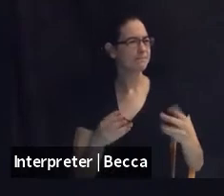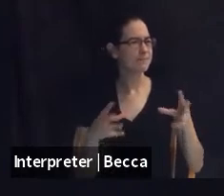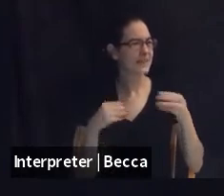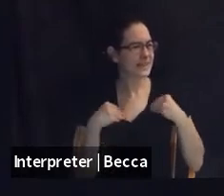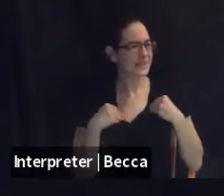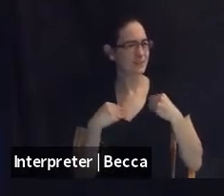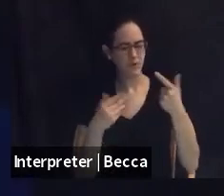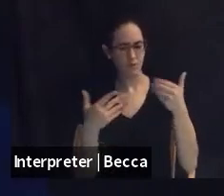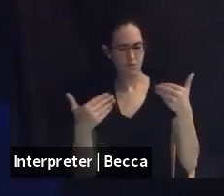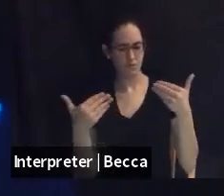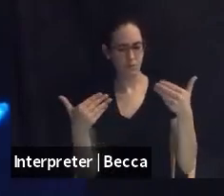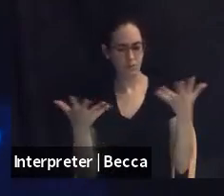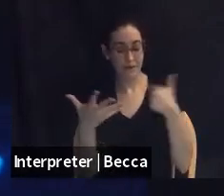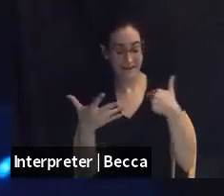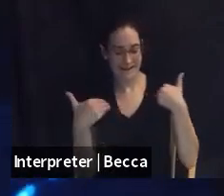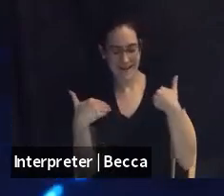ours anyway.